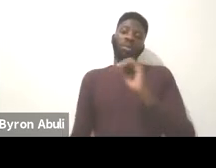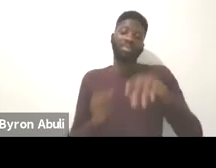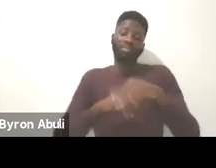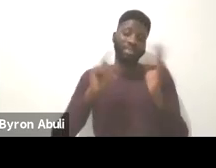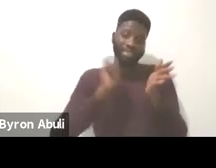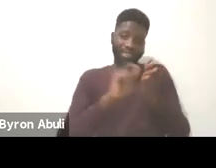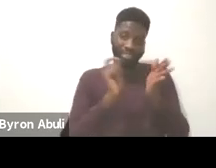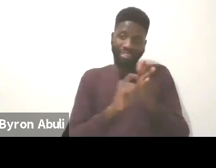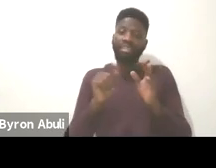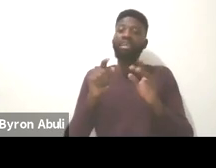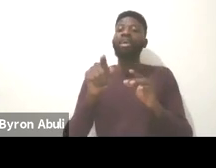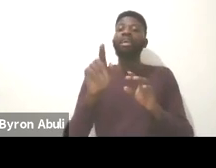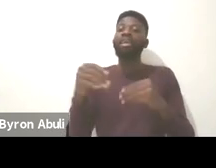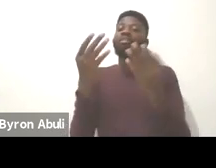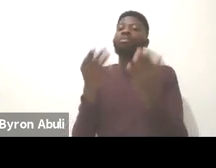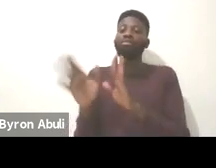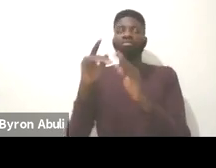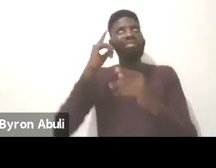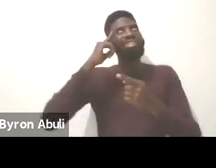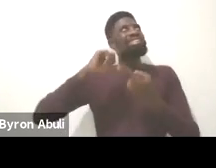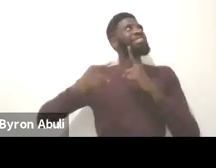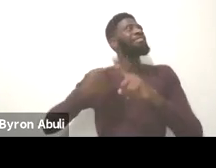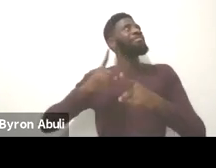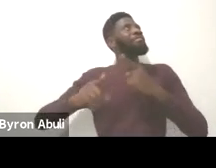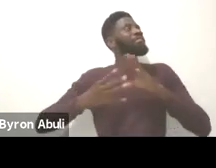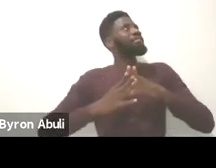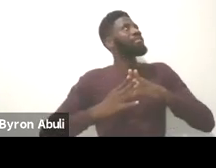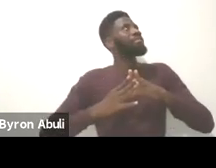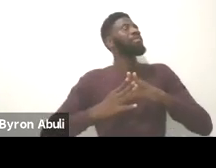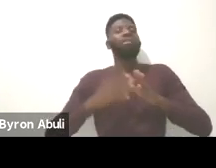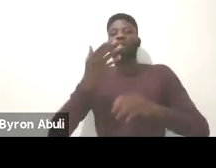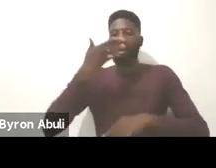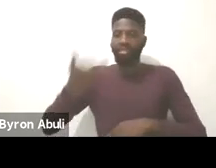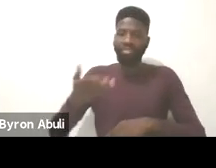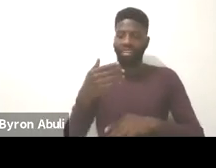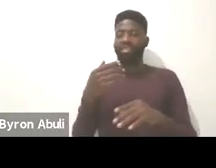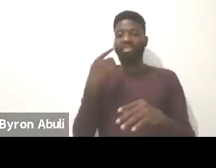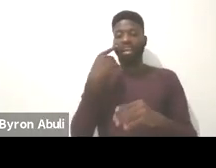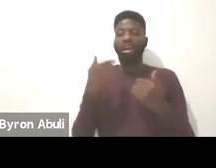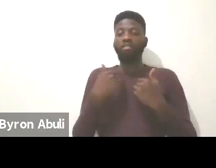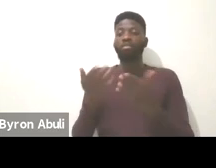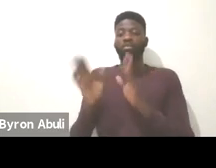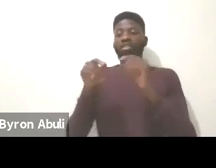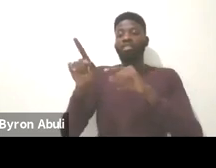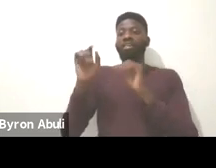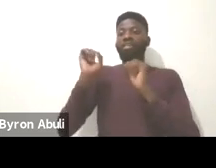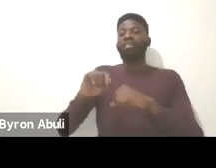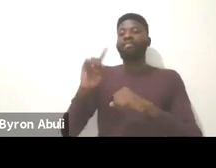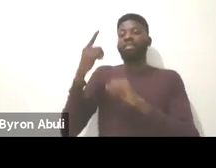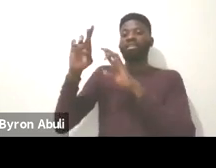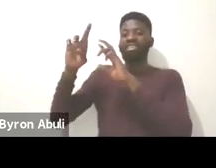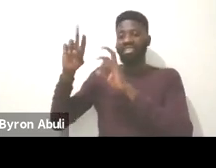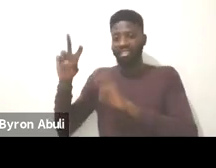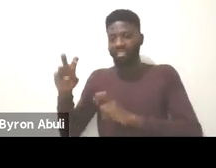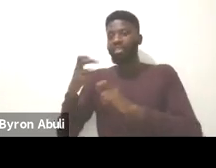you're given an opportunity to think through. Yeah, you're given you have an opportunity. Maybe you can do your fast research, and